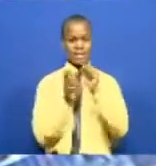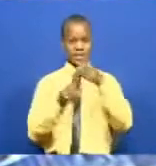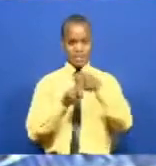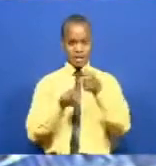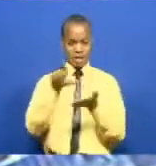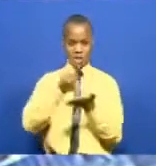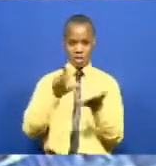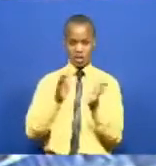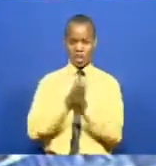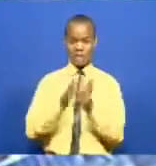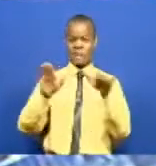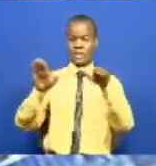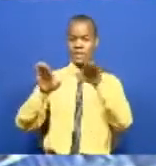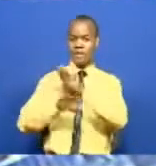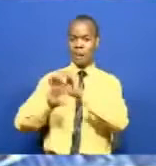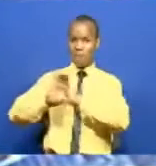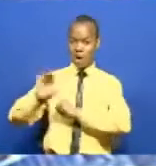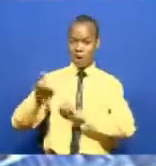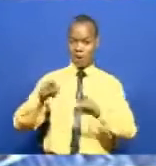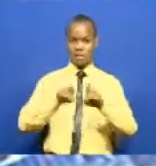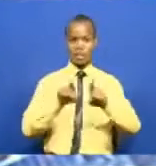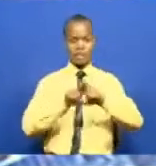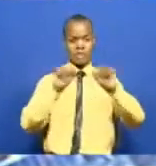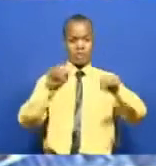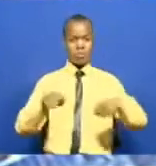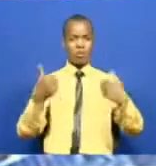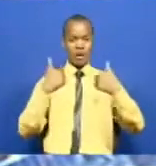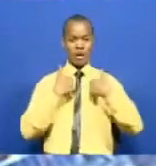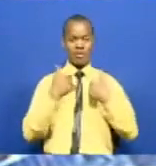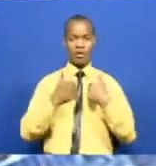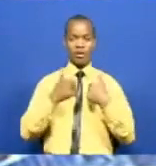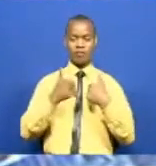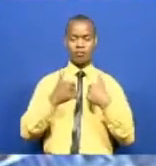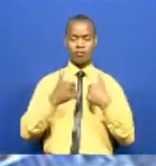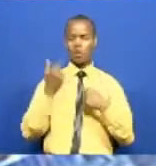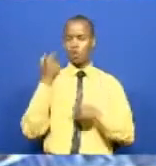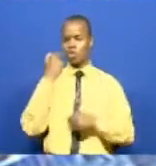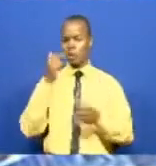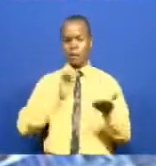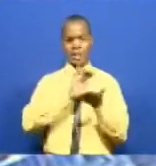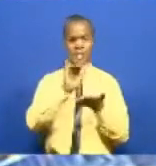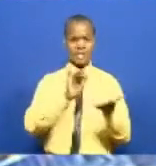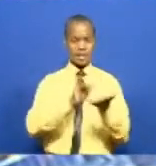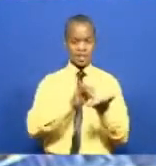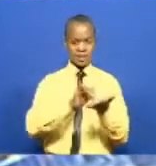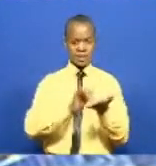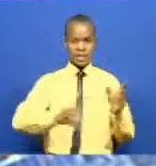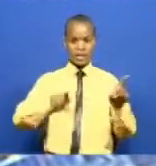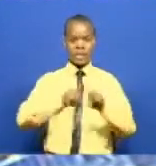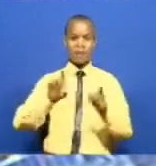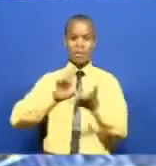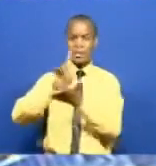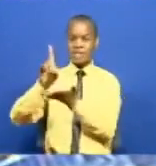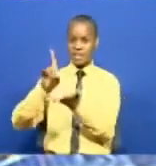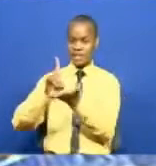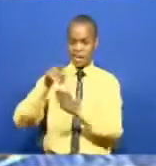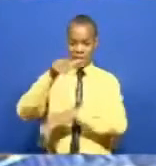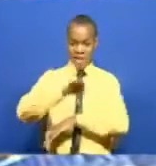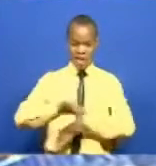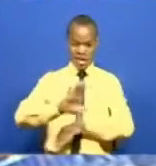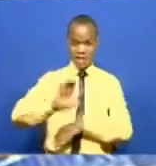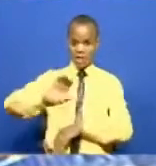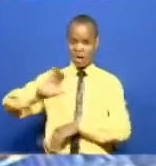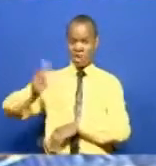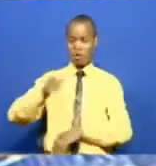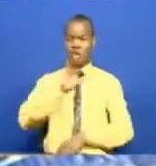28 sub-locations and will have Nkatatoek shopping center as its headquarters. The district, according to Area County Commissioner